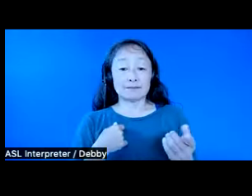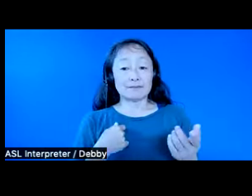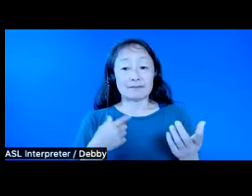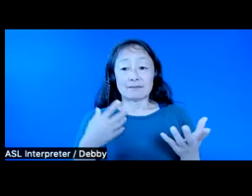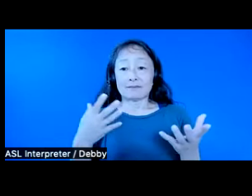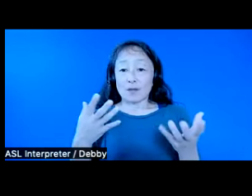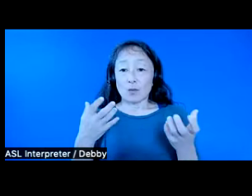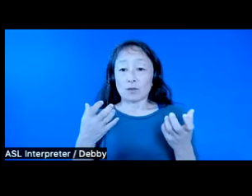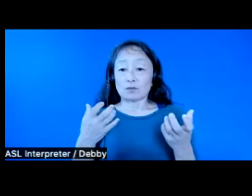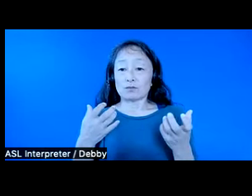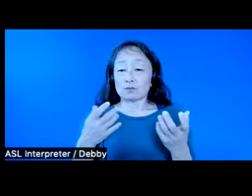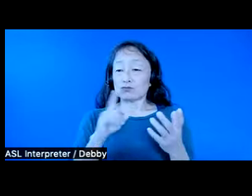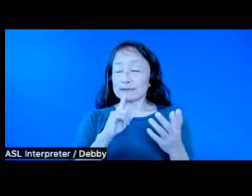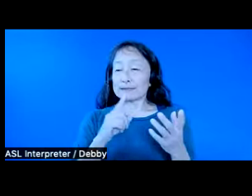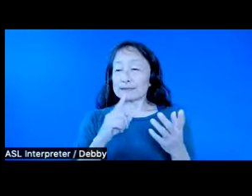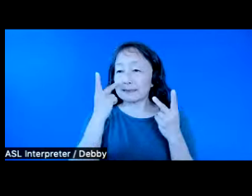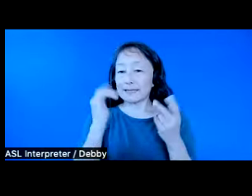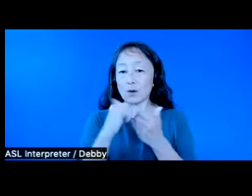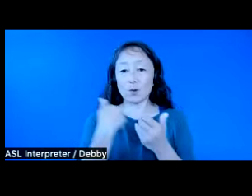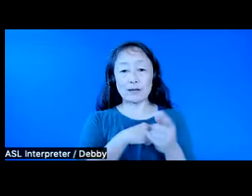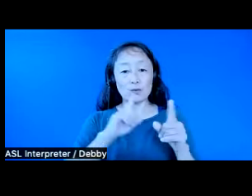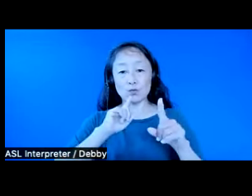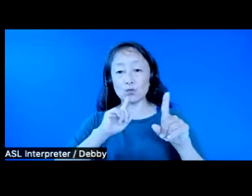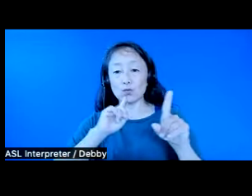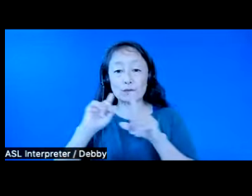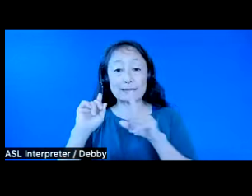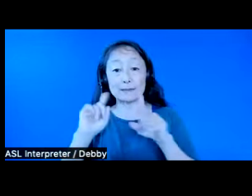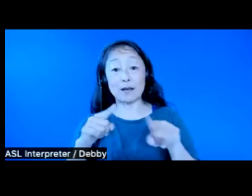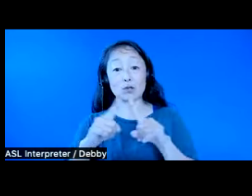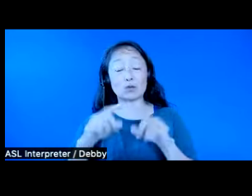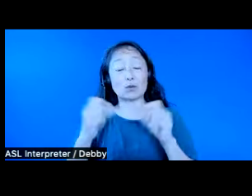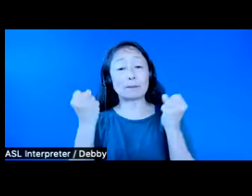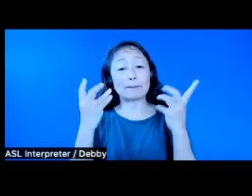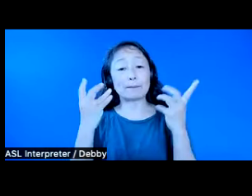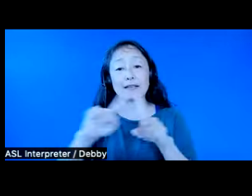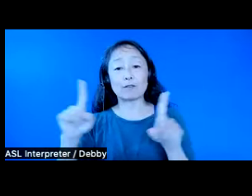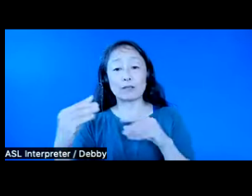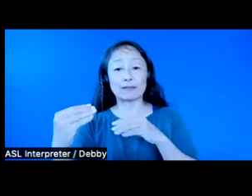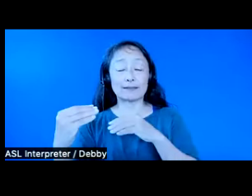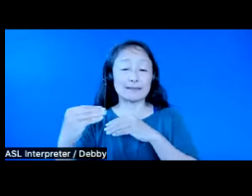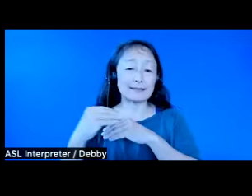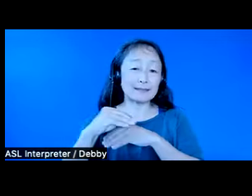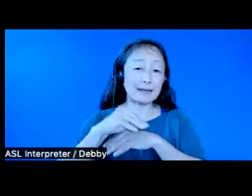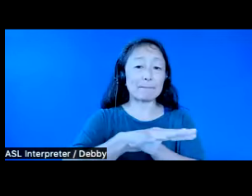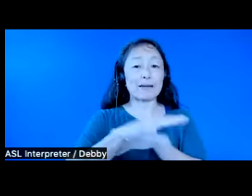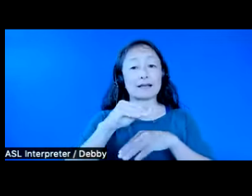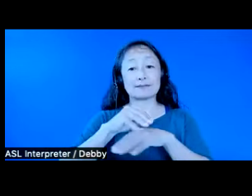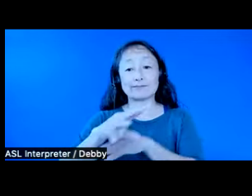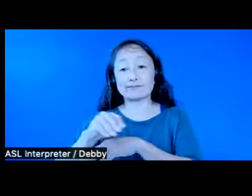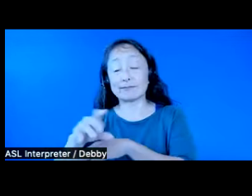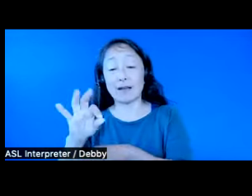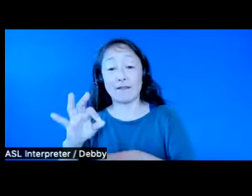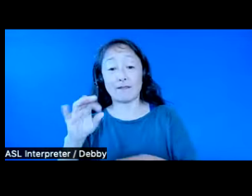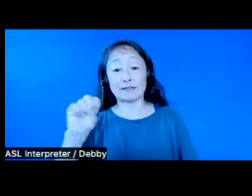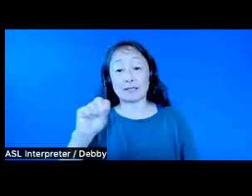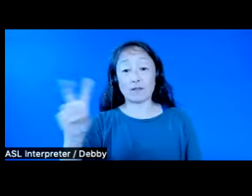many impacts. Ooh, this echo. The many impacts and responses to sexual violence and all of the intersections that